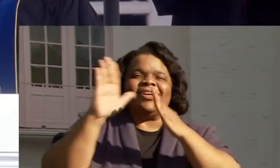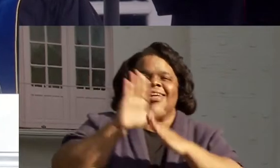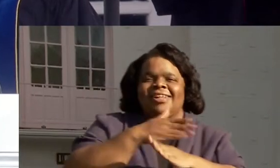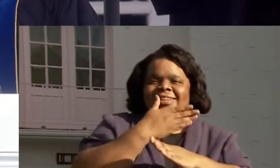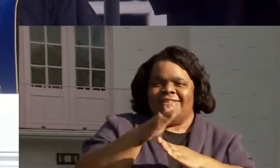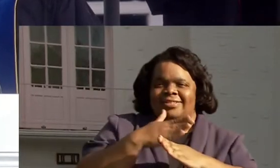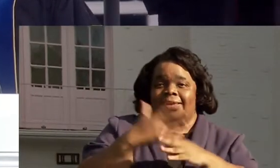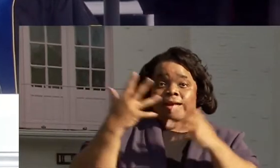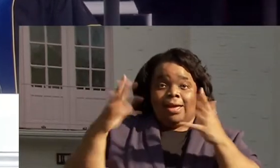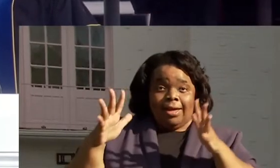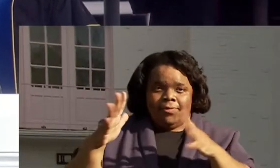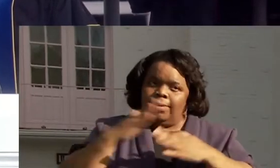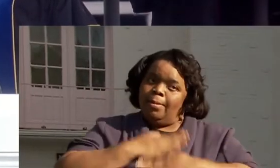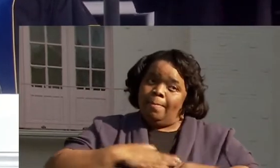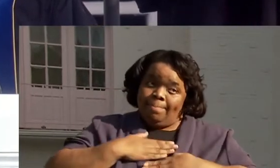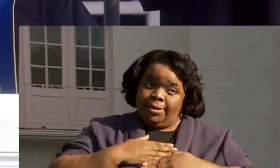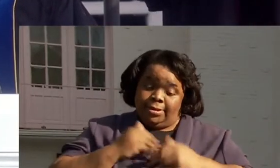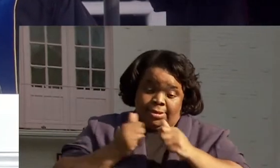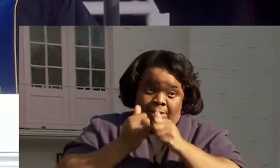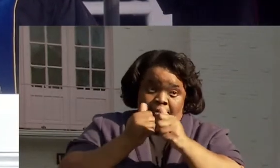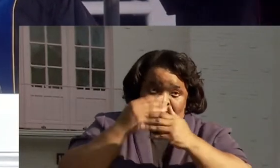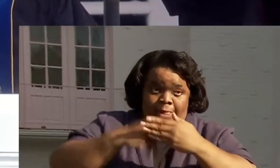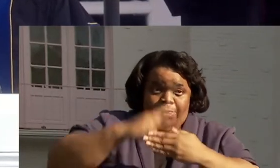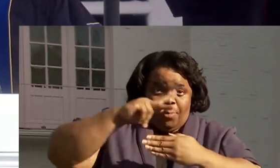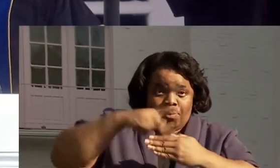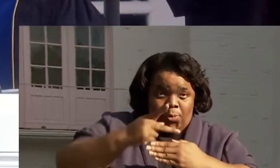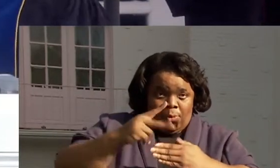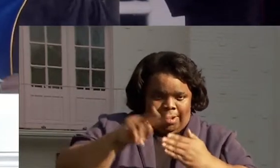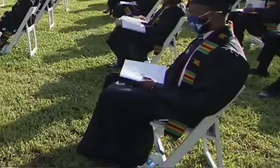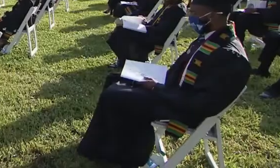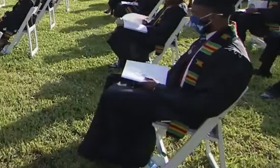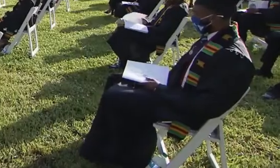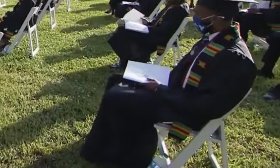Afterwards, please follow your program as printed.